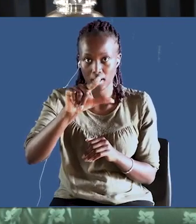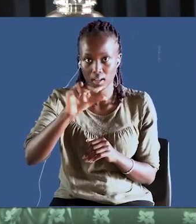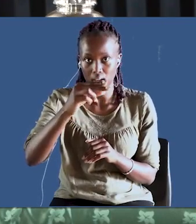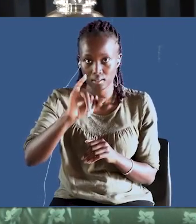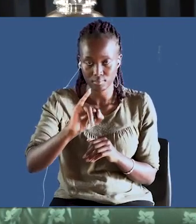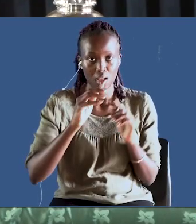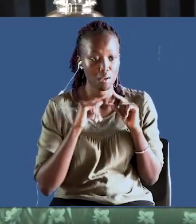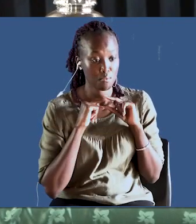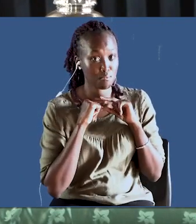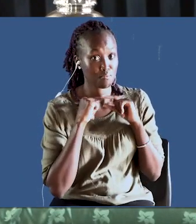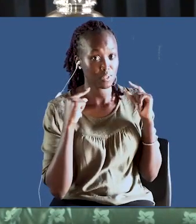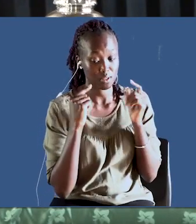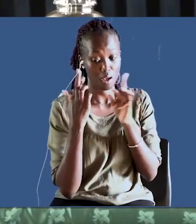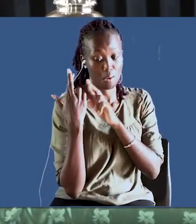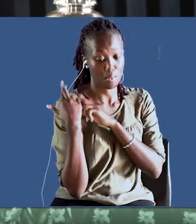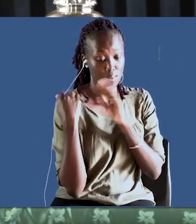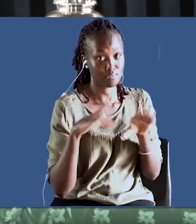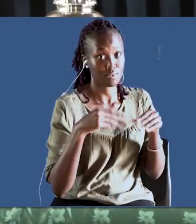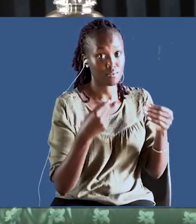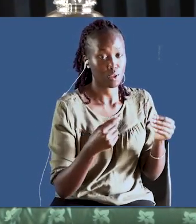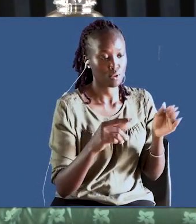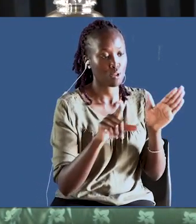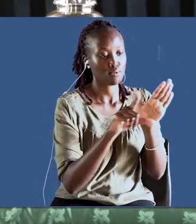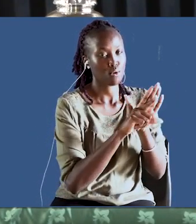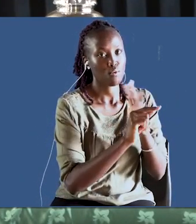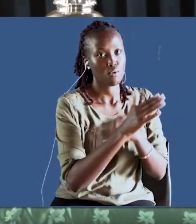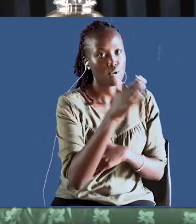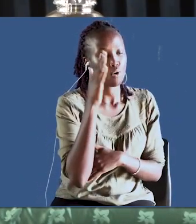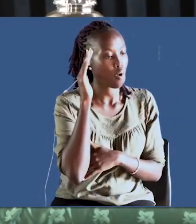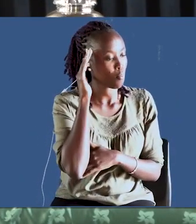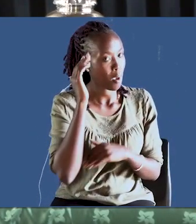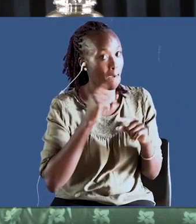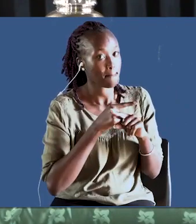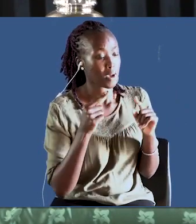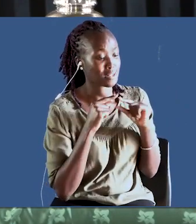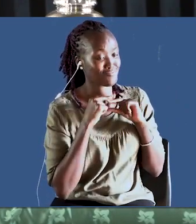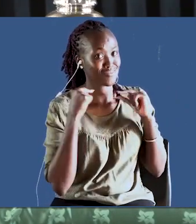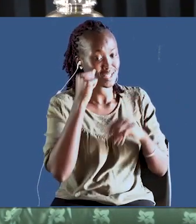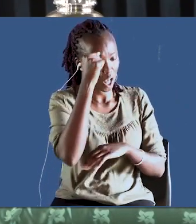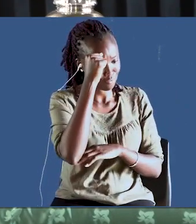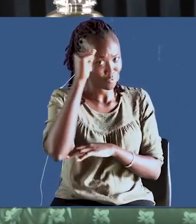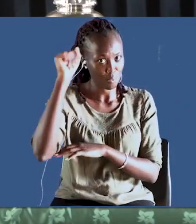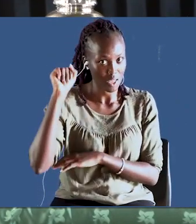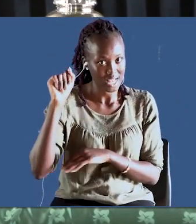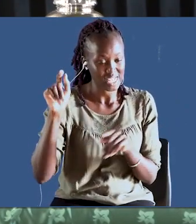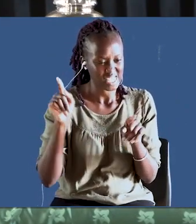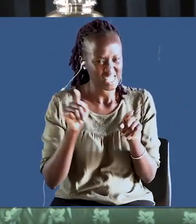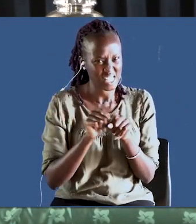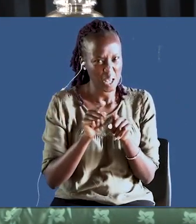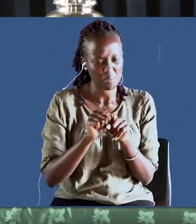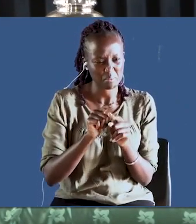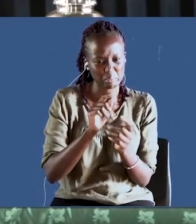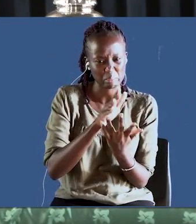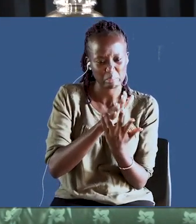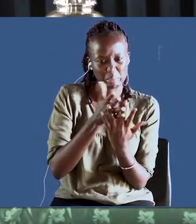God. They completely disregarded the laws of God and bent those laws